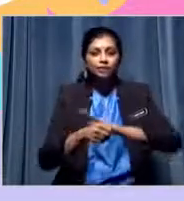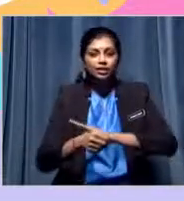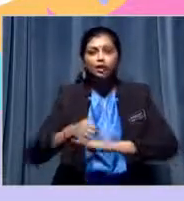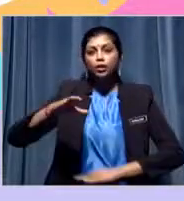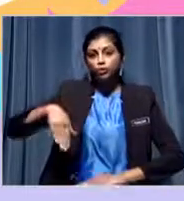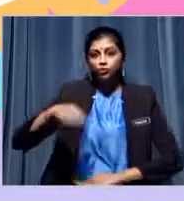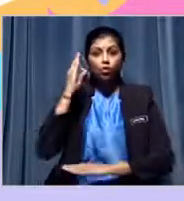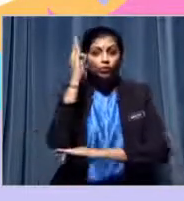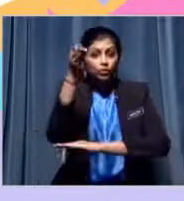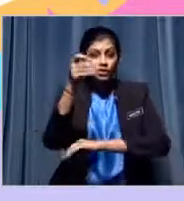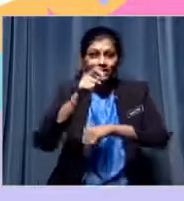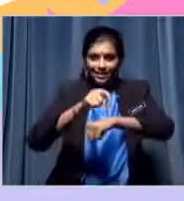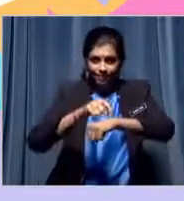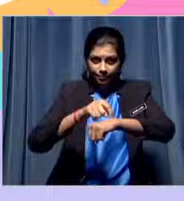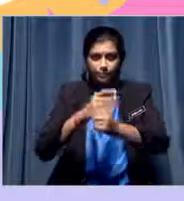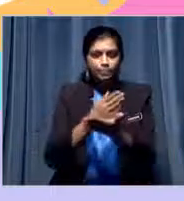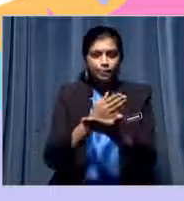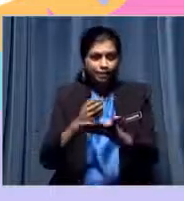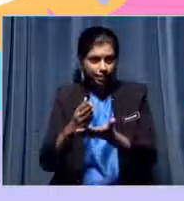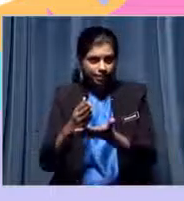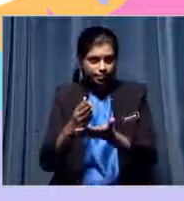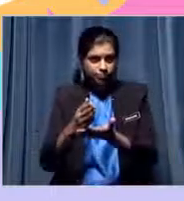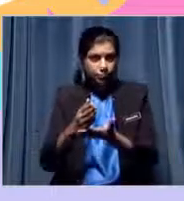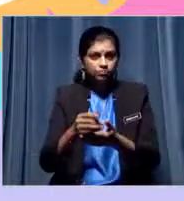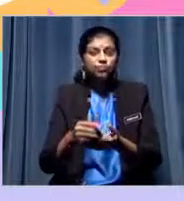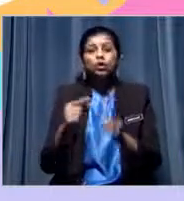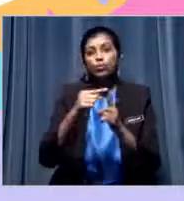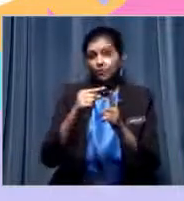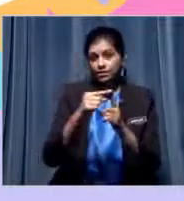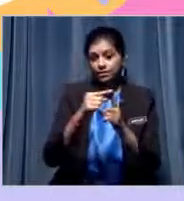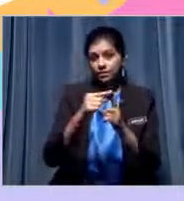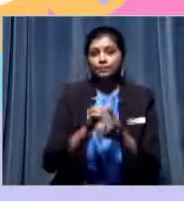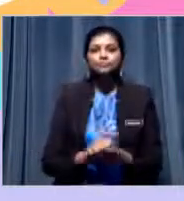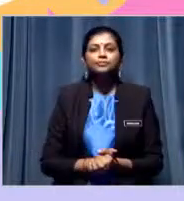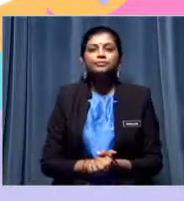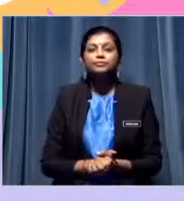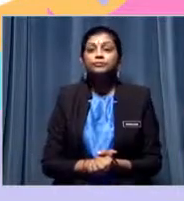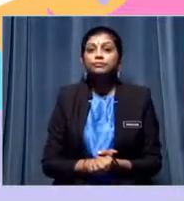future time. Some of the other common time expressions are